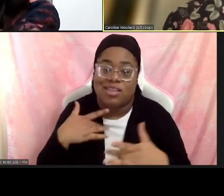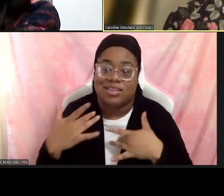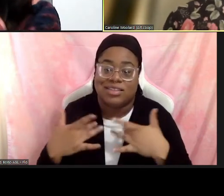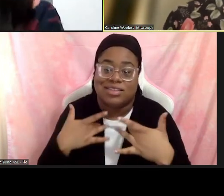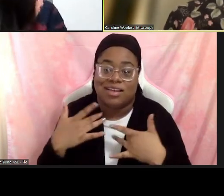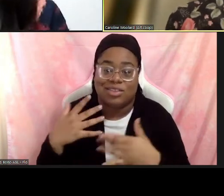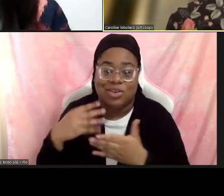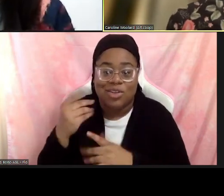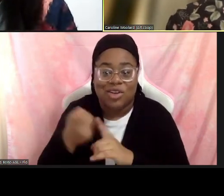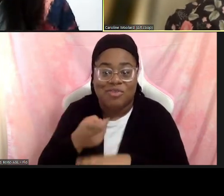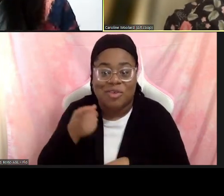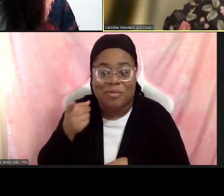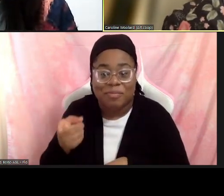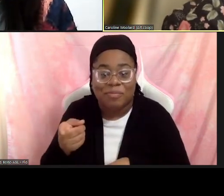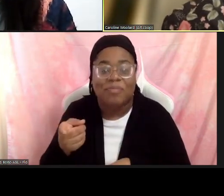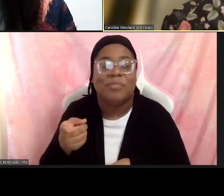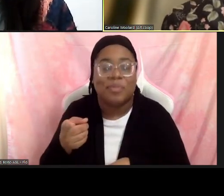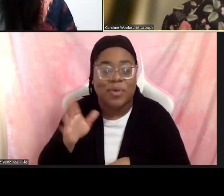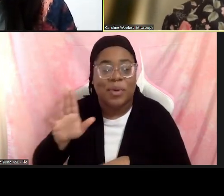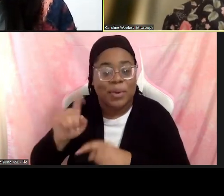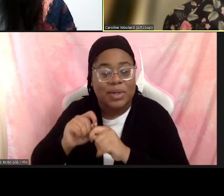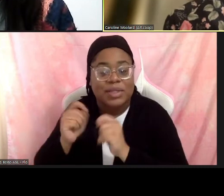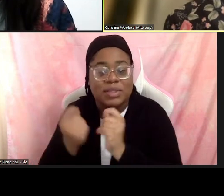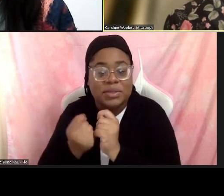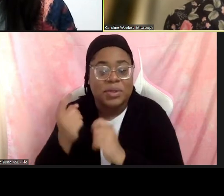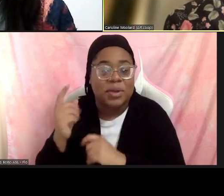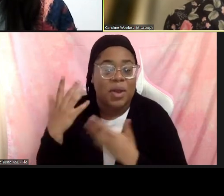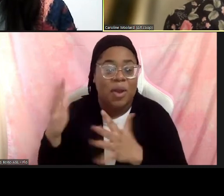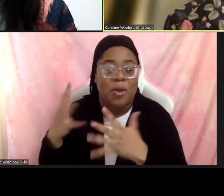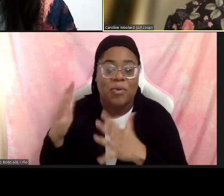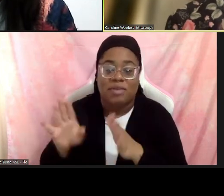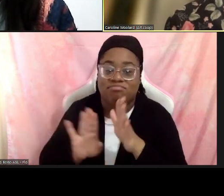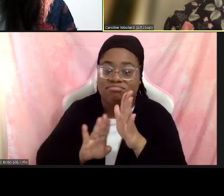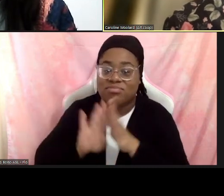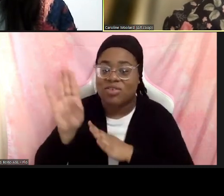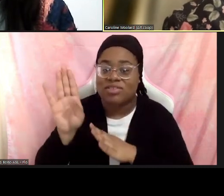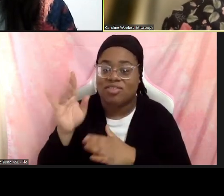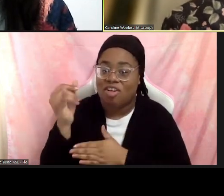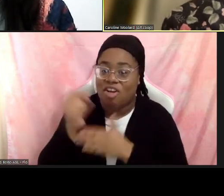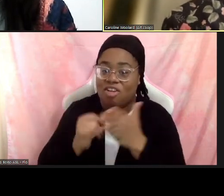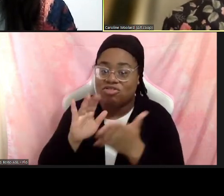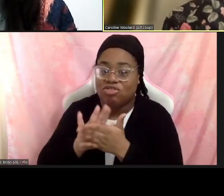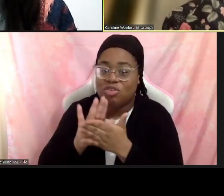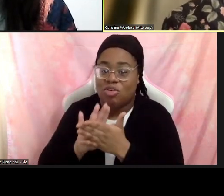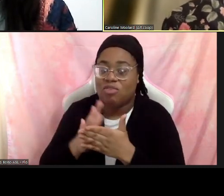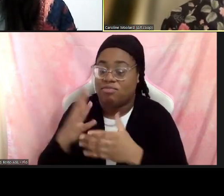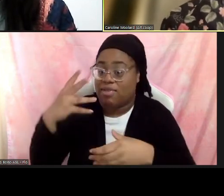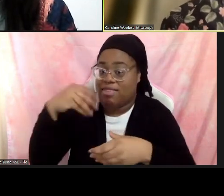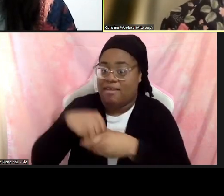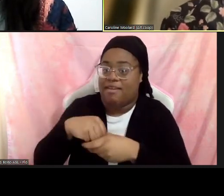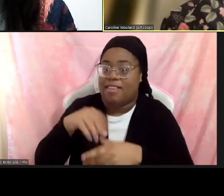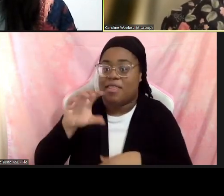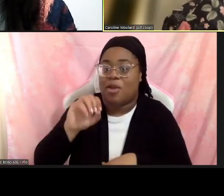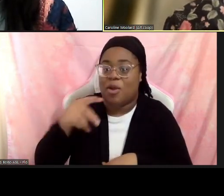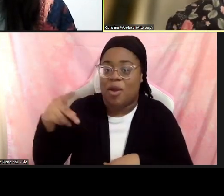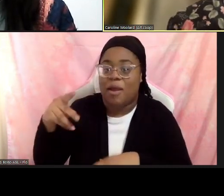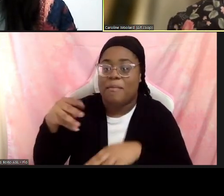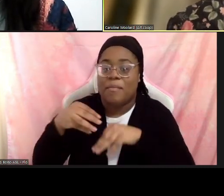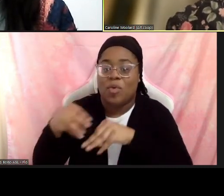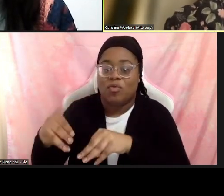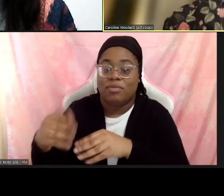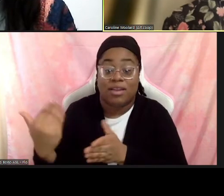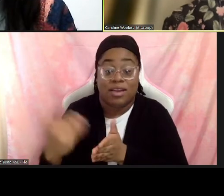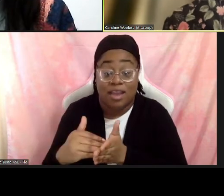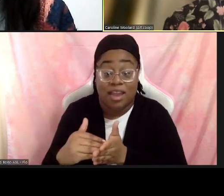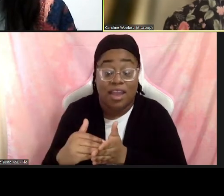Oihane as she and her team are already building an art school within the cooperative movement. Again, an